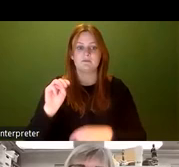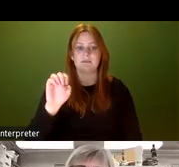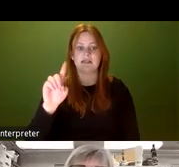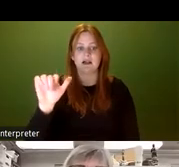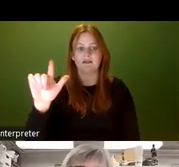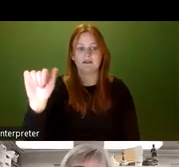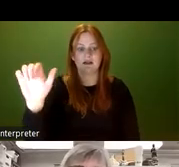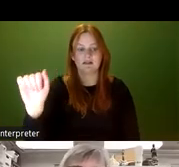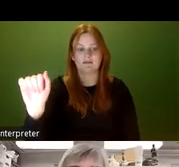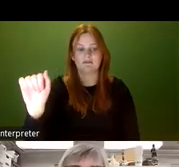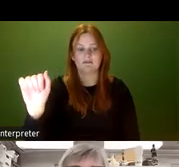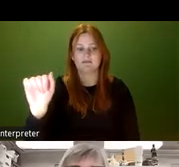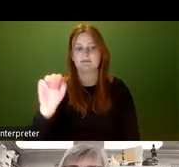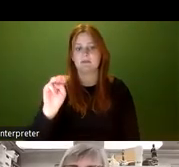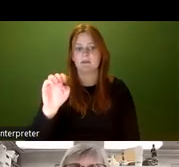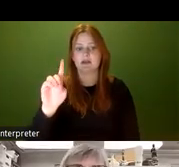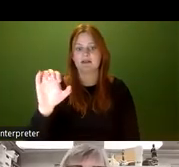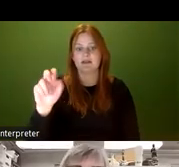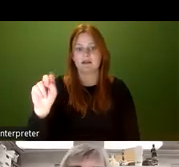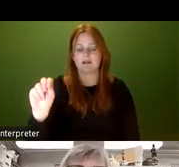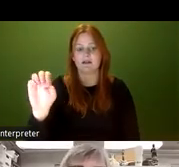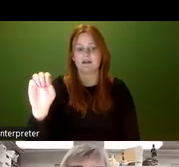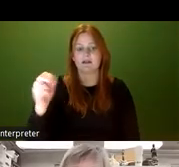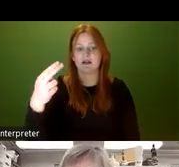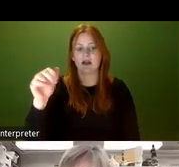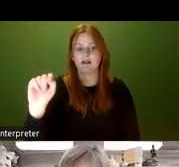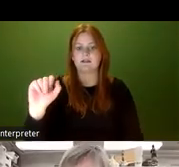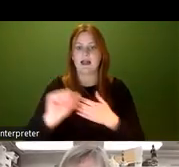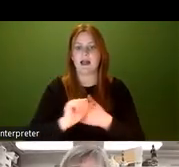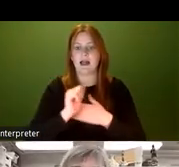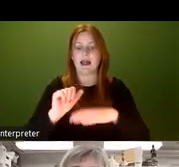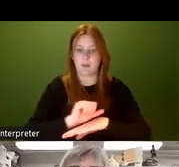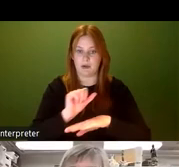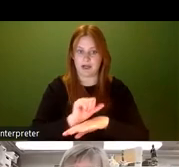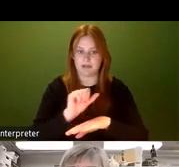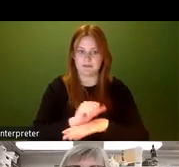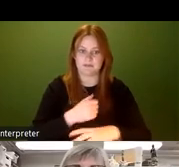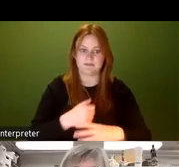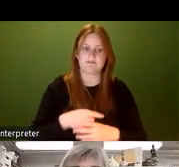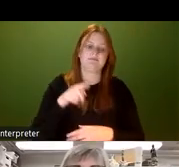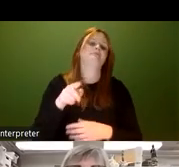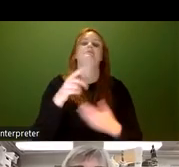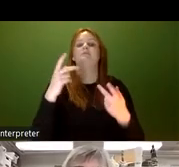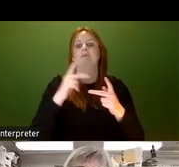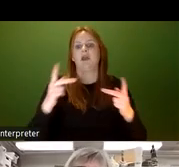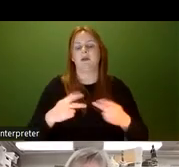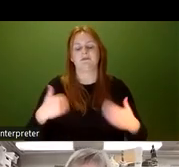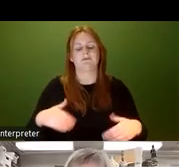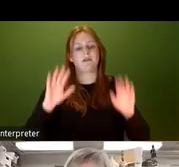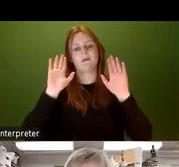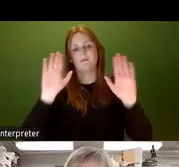which is in Medicine Hat, Alberta, the old historic Madalta Potteries, just a phenomenal